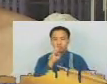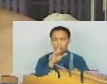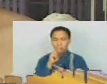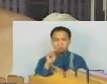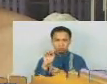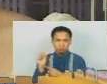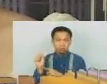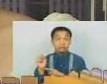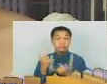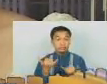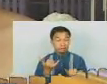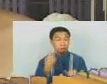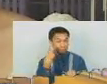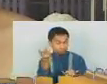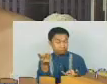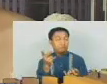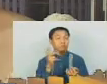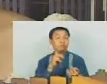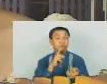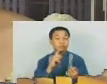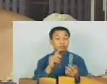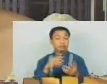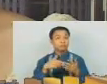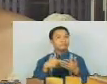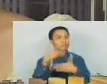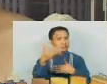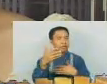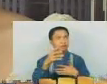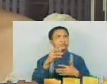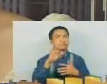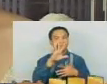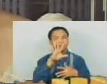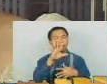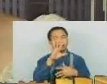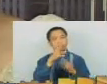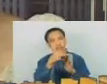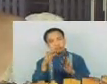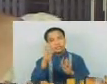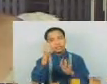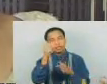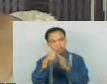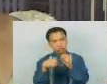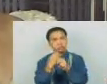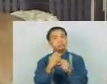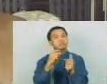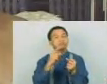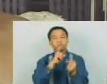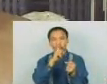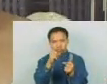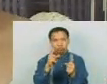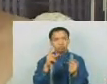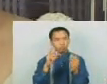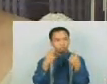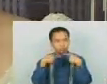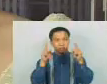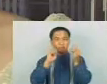investment area of the next 5 to 10 years. So, Doctora, going back to